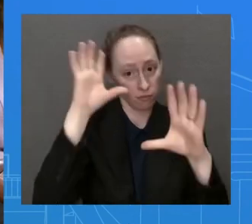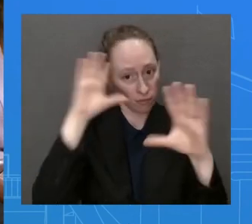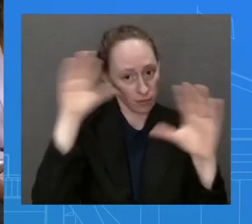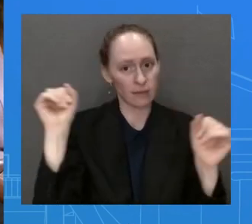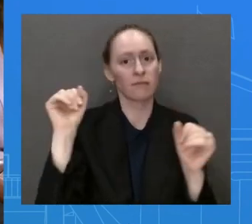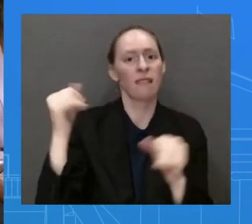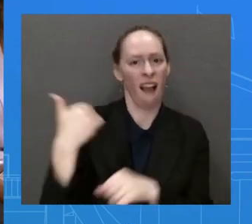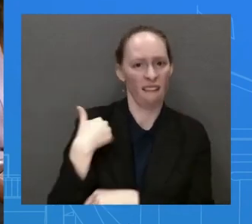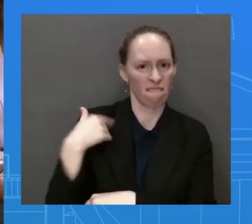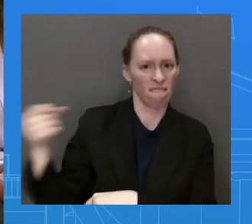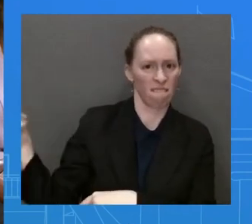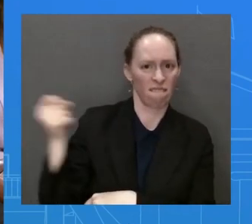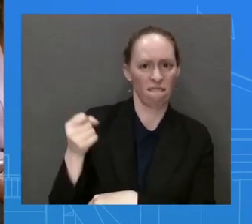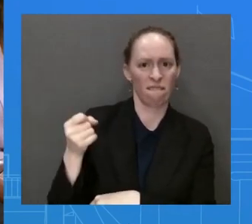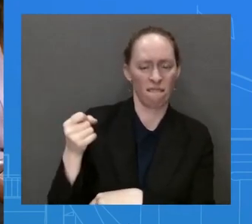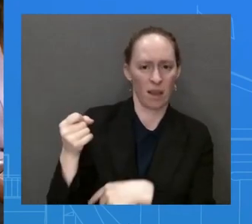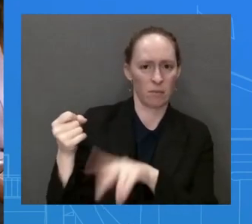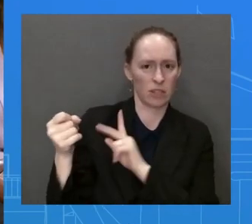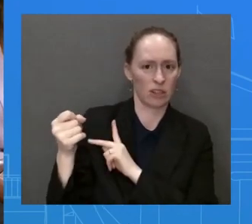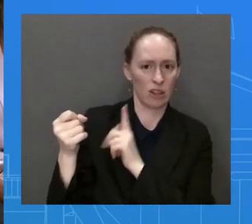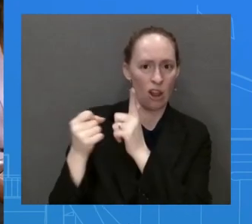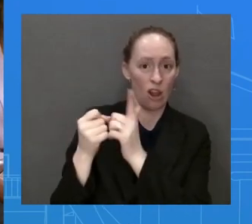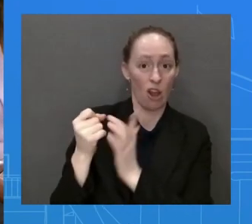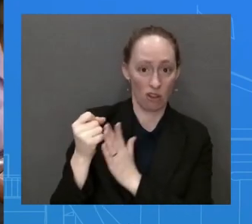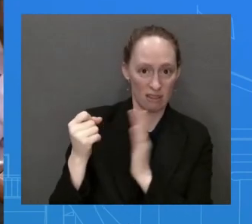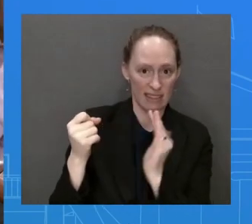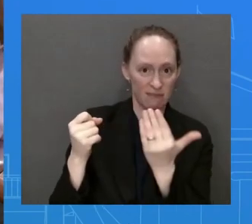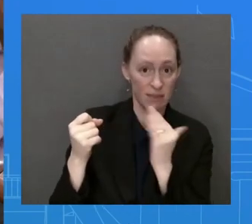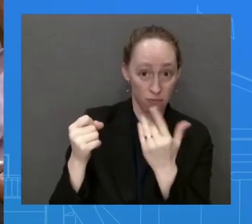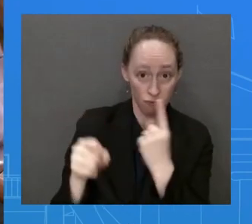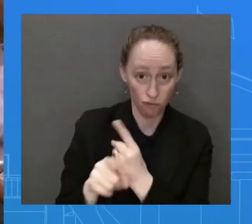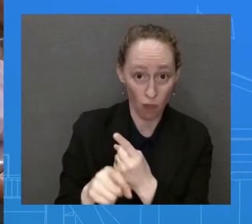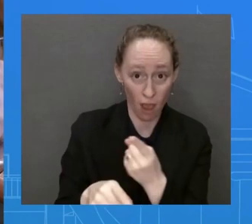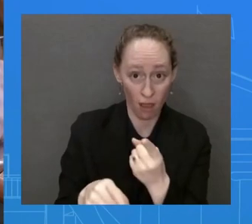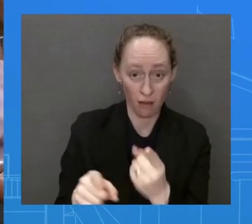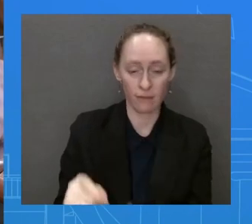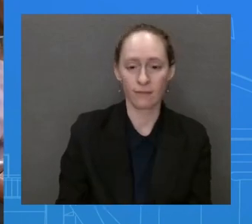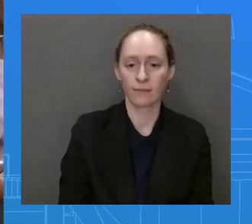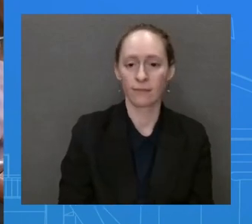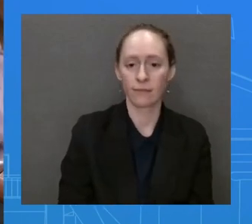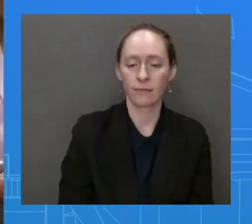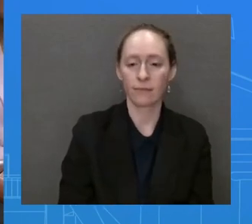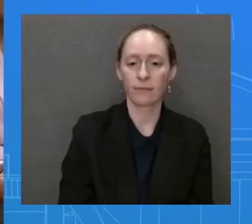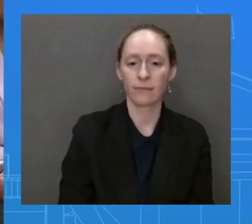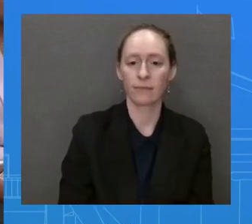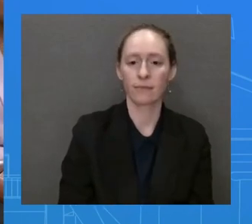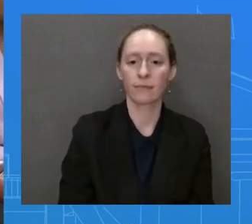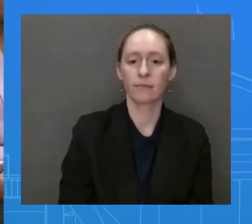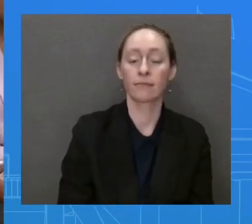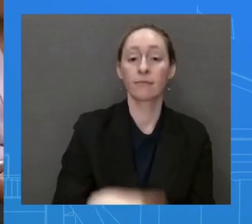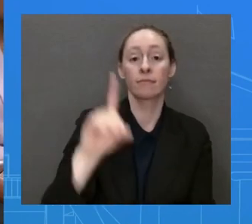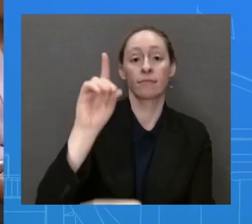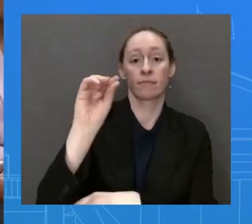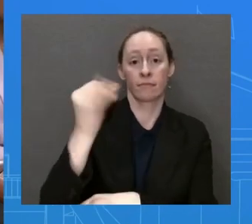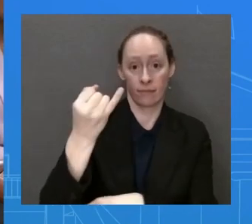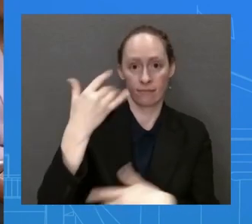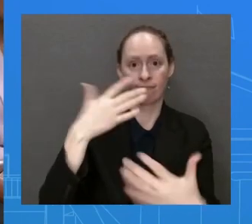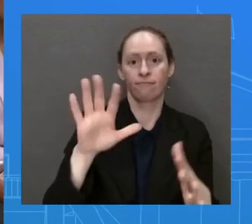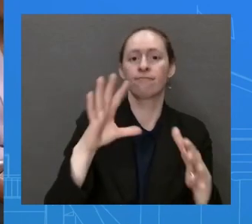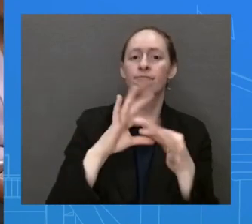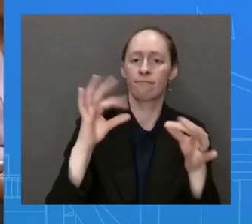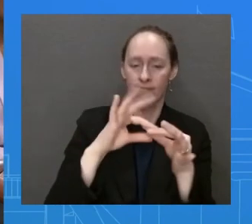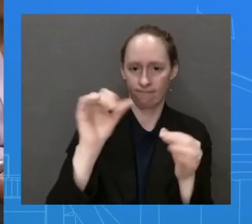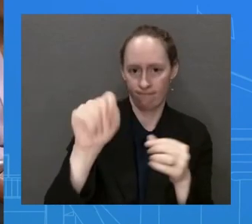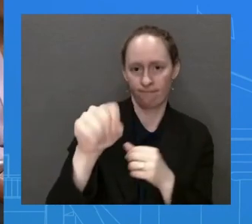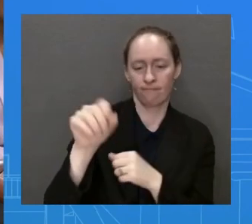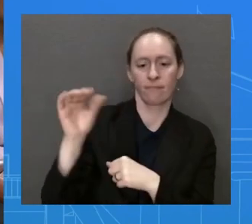Given that the Justice Department cited the personal counsel as having made this initial outreach to National Archives